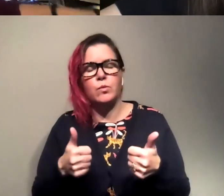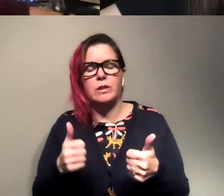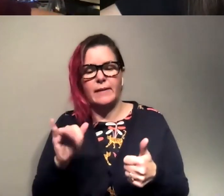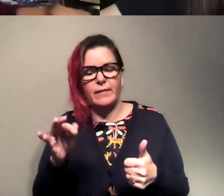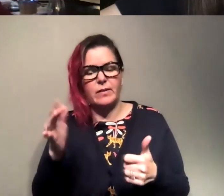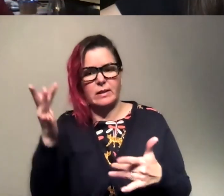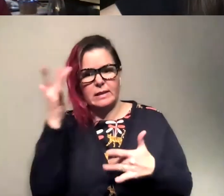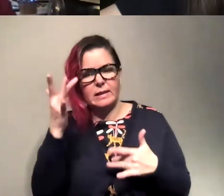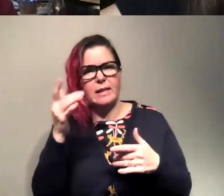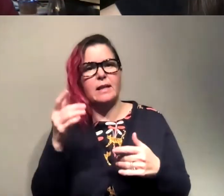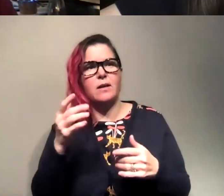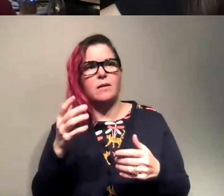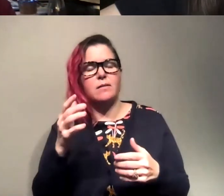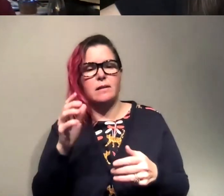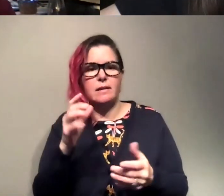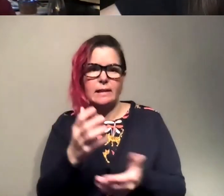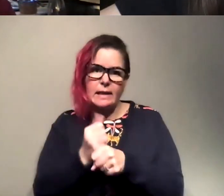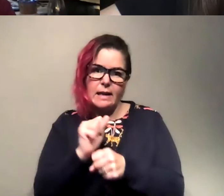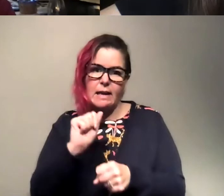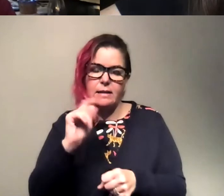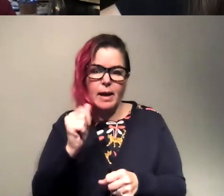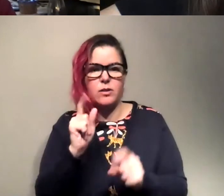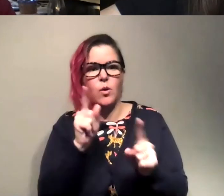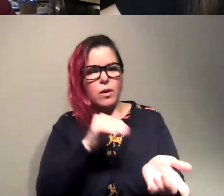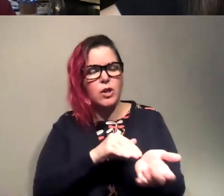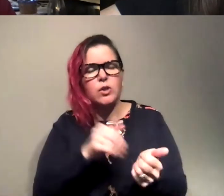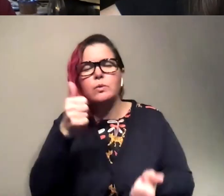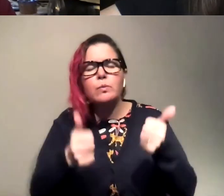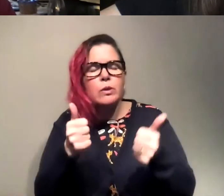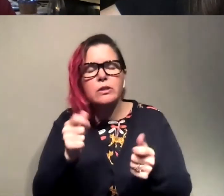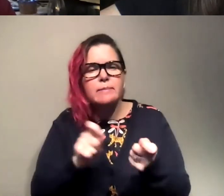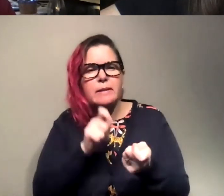for? So if you have,